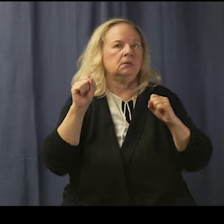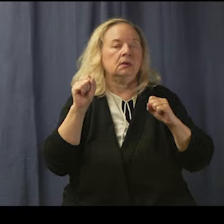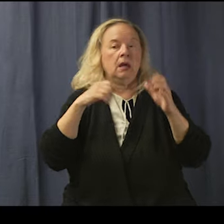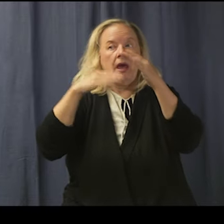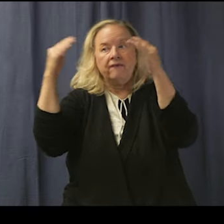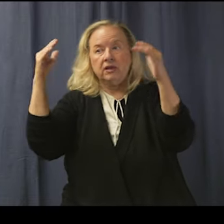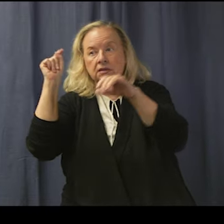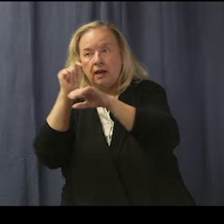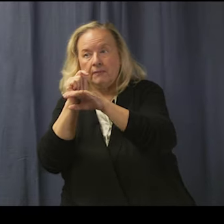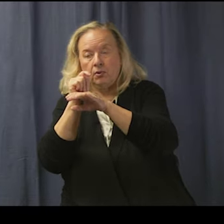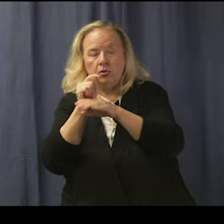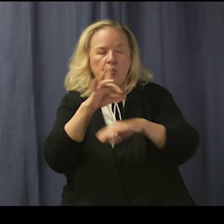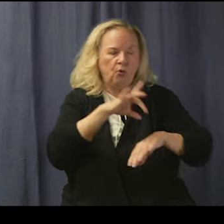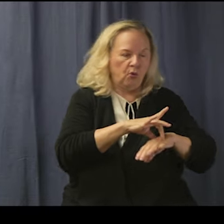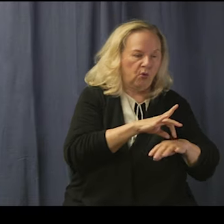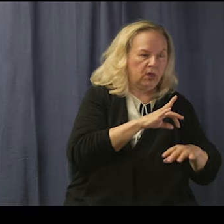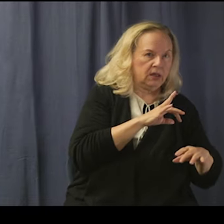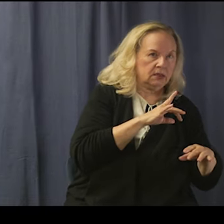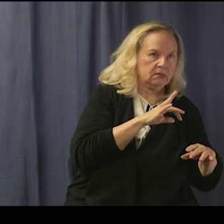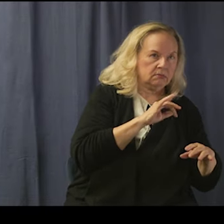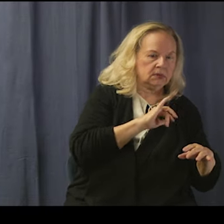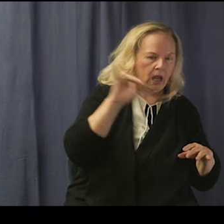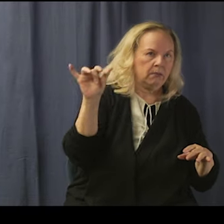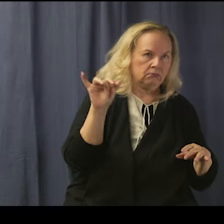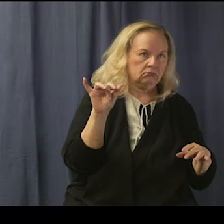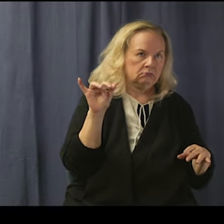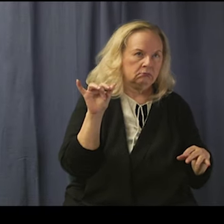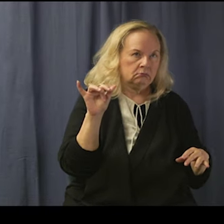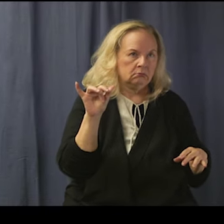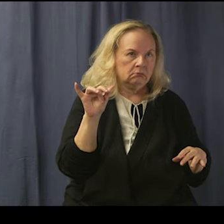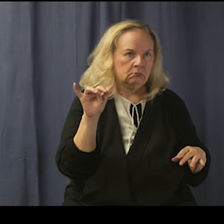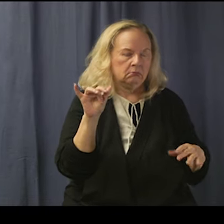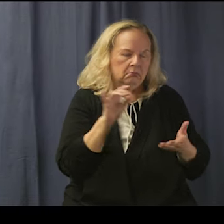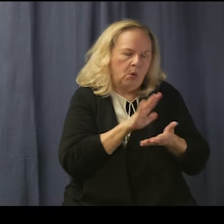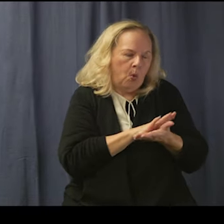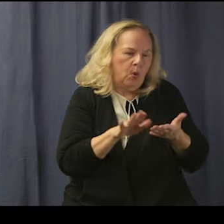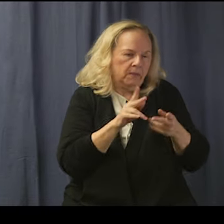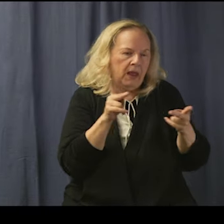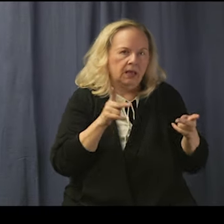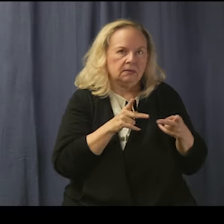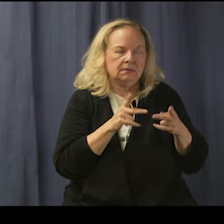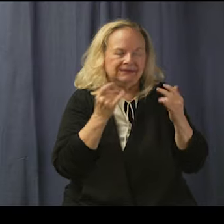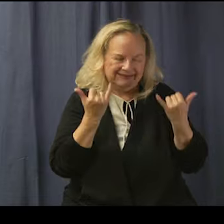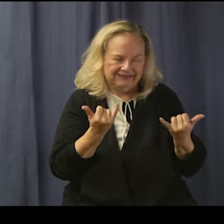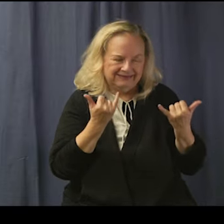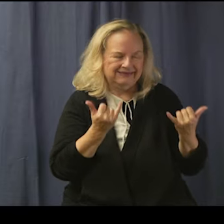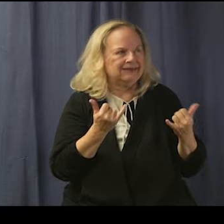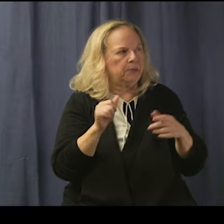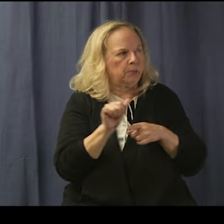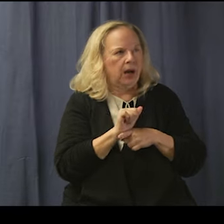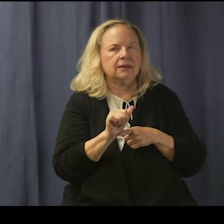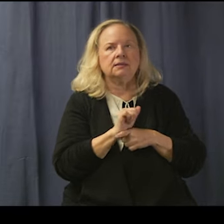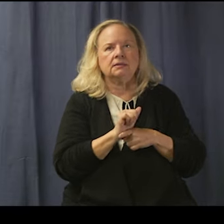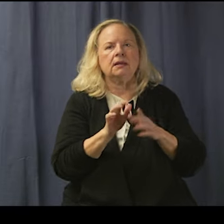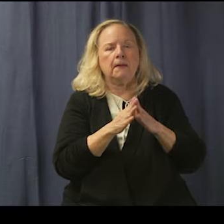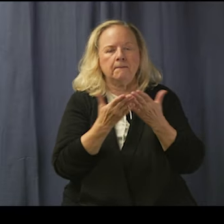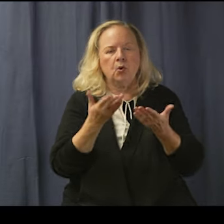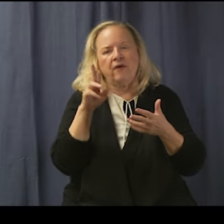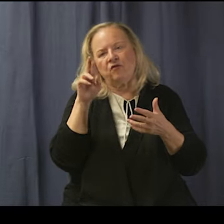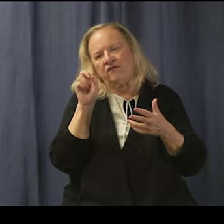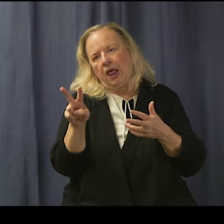a heavenly temple and there's an earthly sanctuary? On this day, right now, they are practicing the book